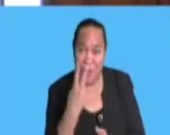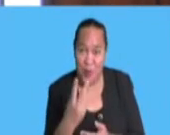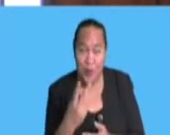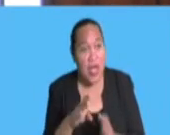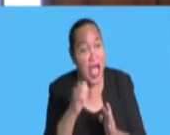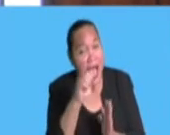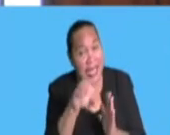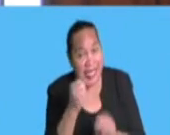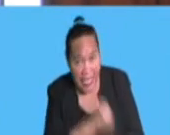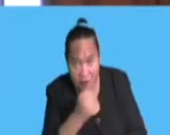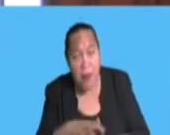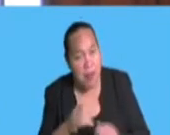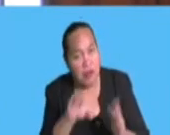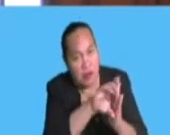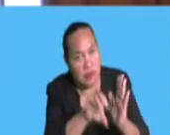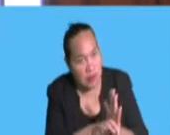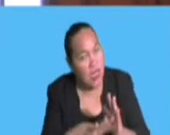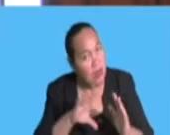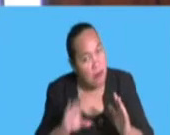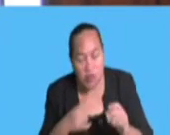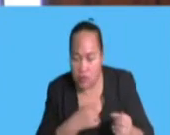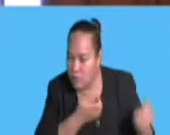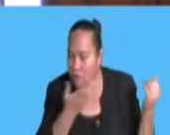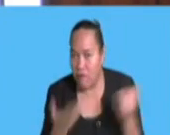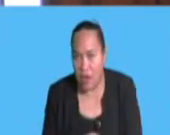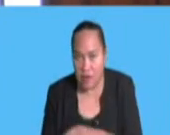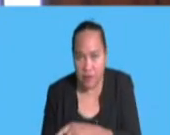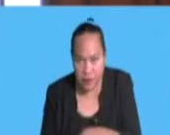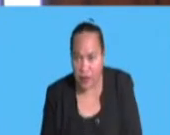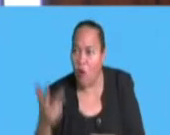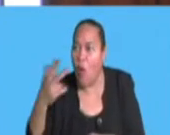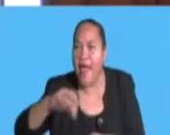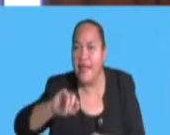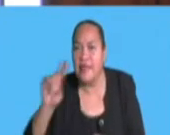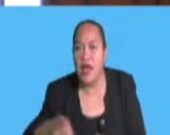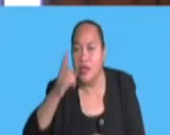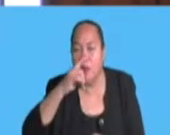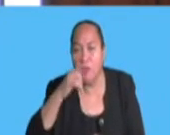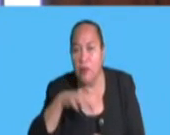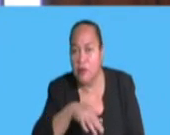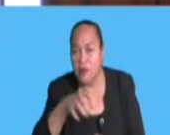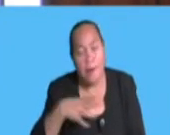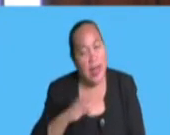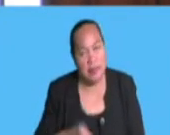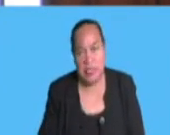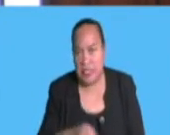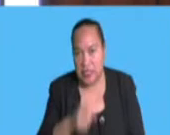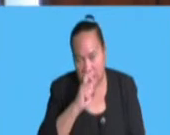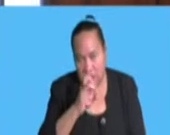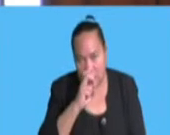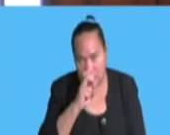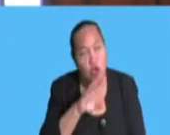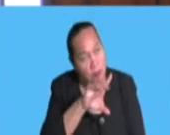constitutionally mandated role to provide adequate and affordable housing for 80,000 of our poorest people seriously by making